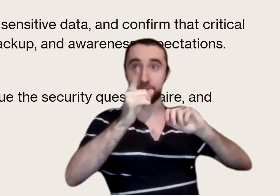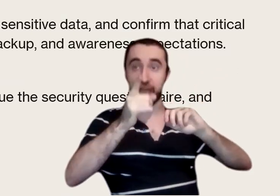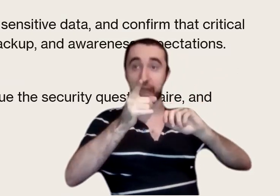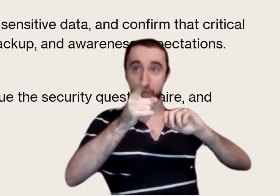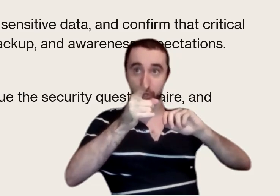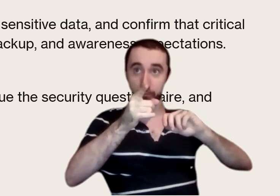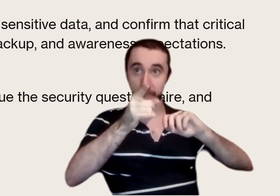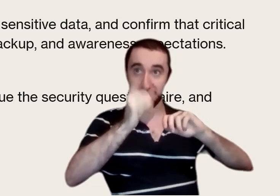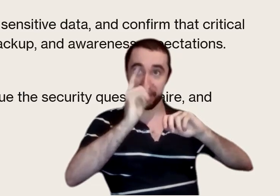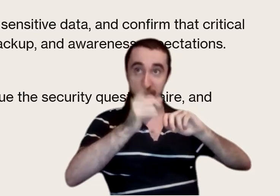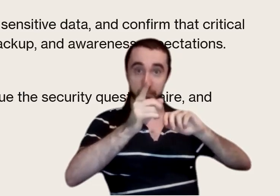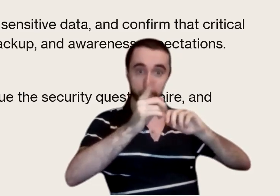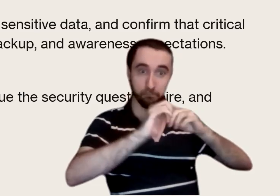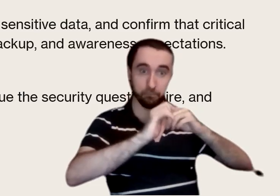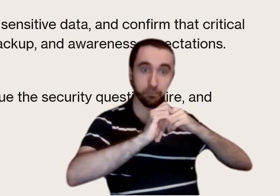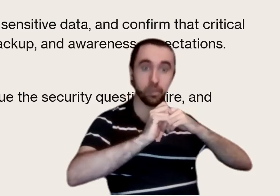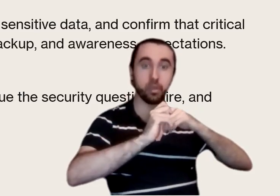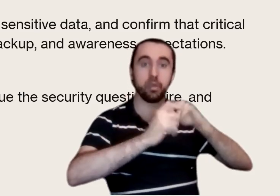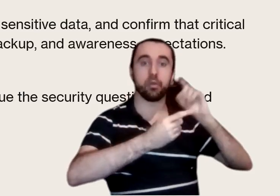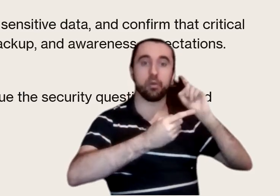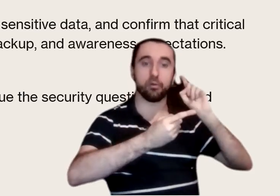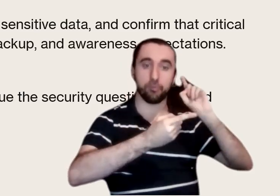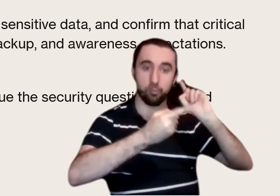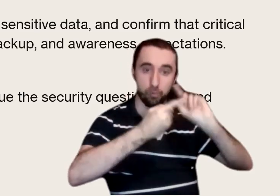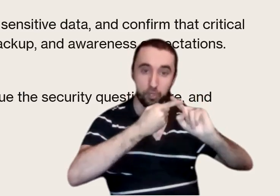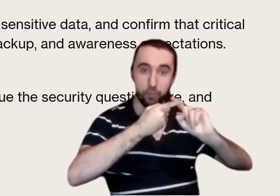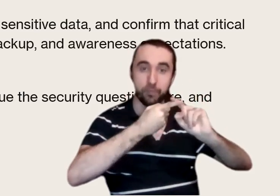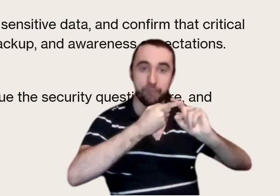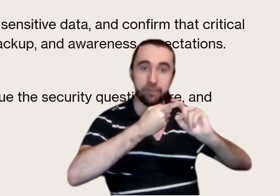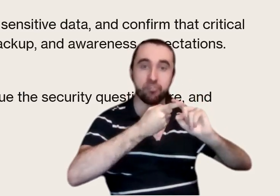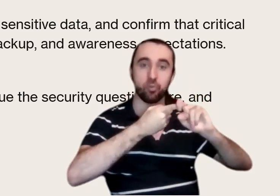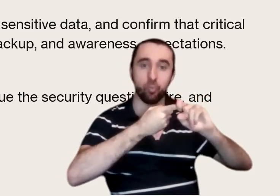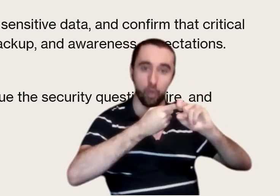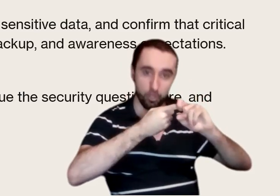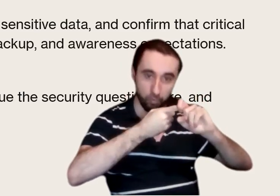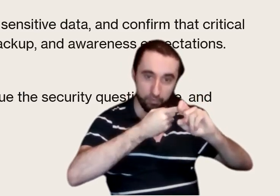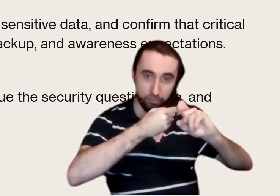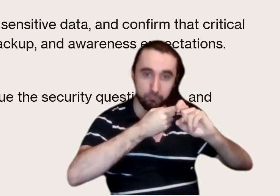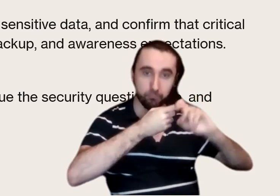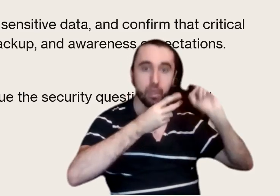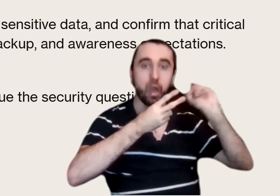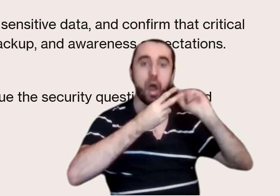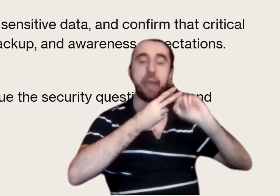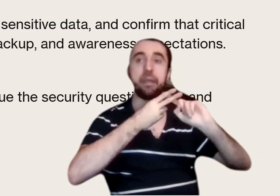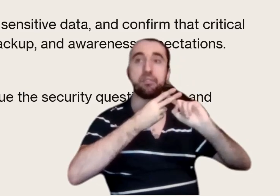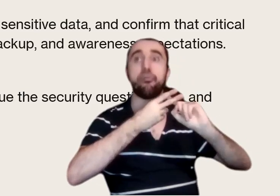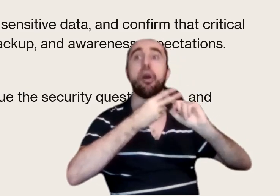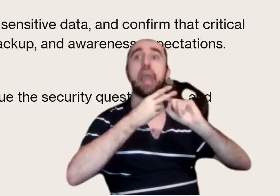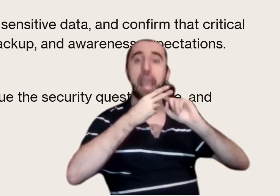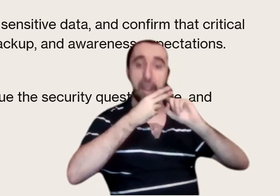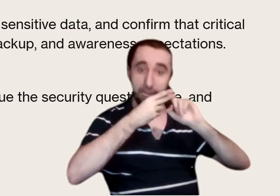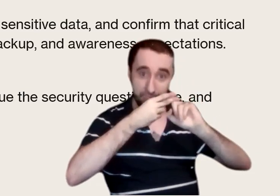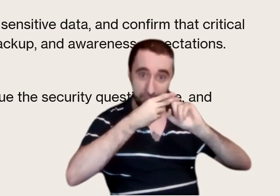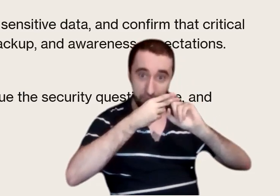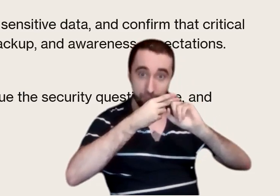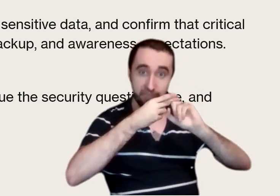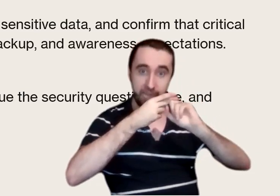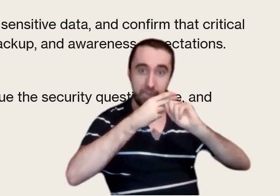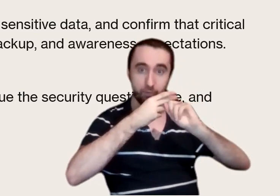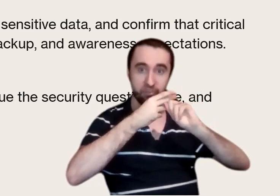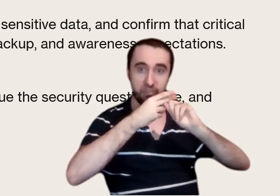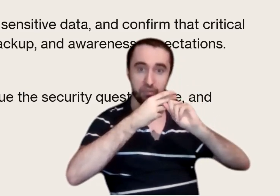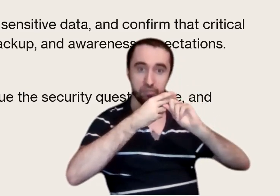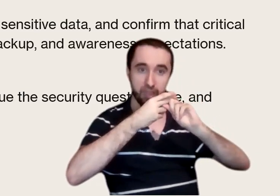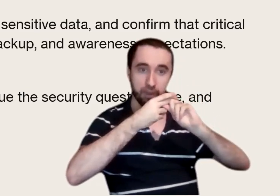Your call to action is simple. Review the vendors you work with, identify any